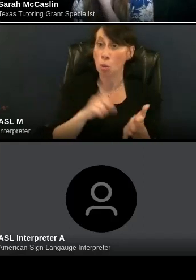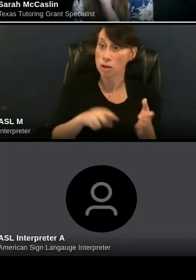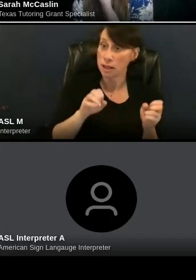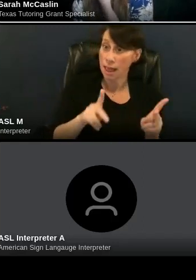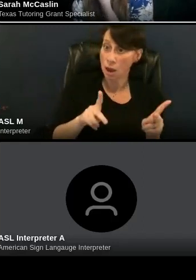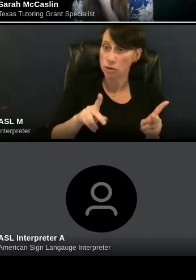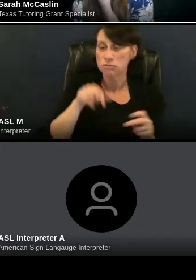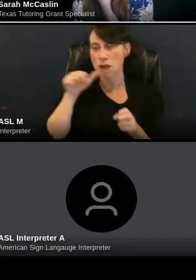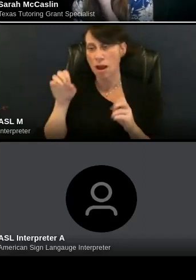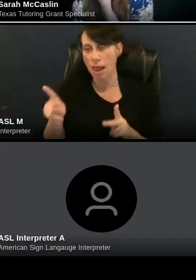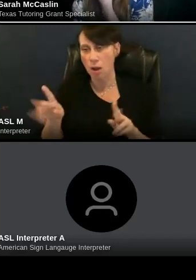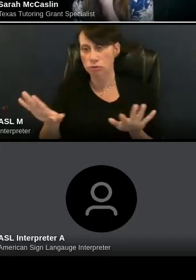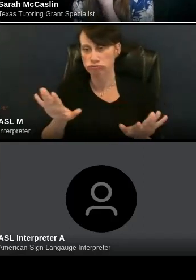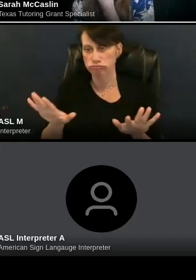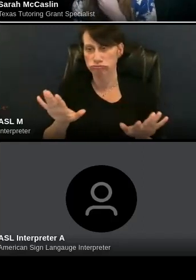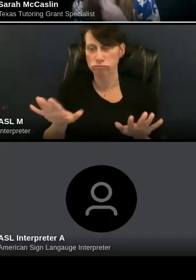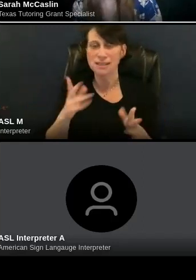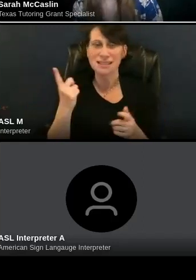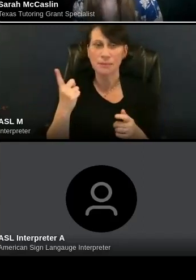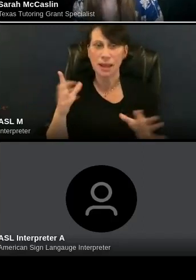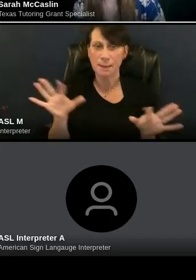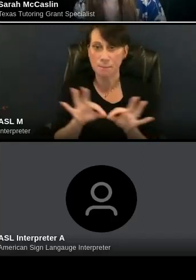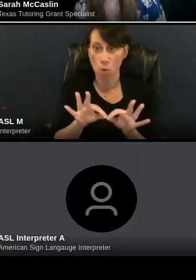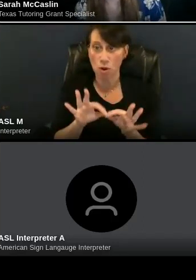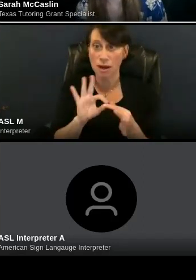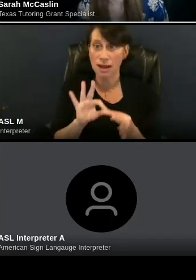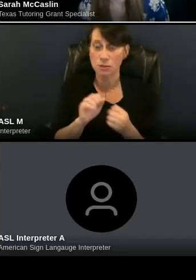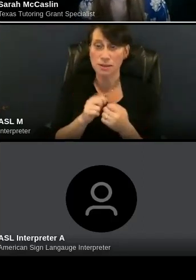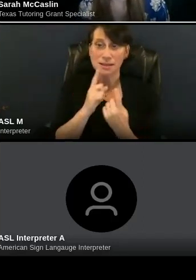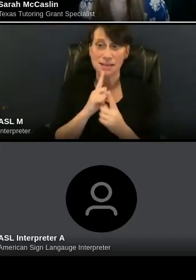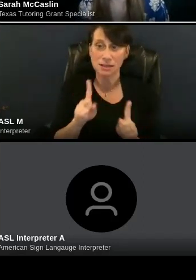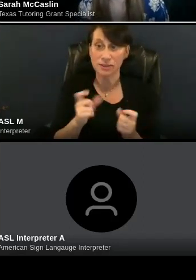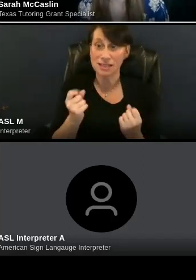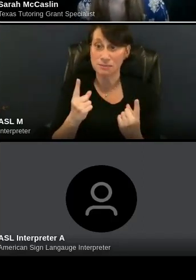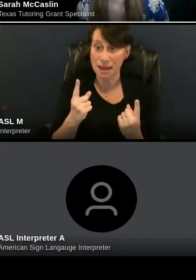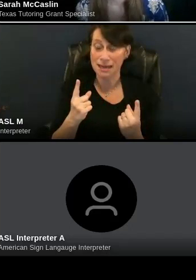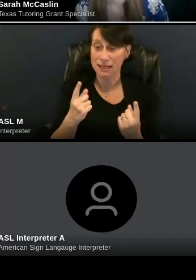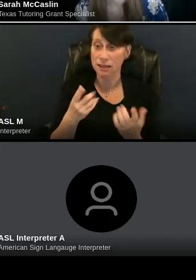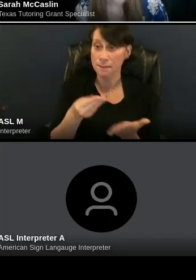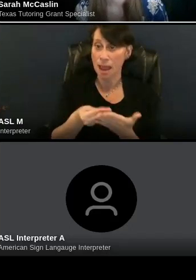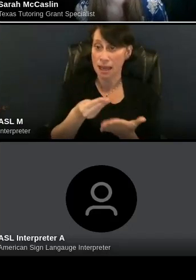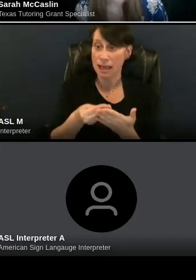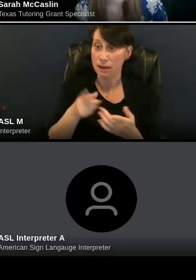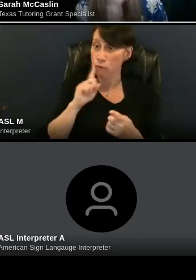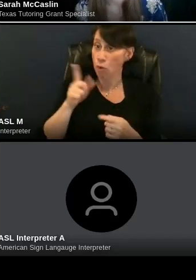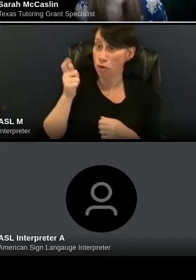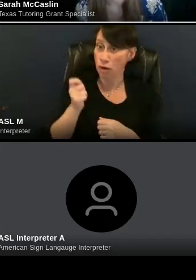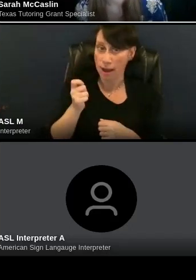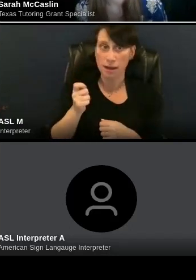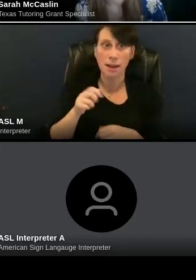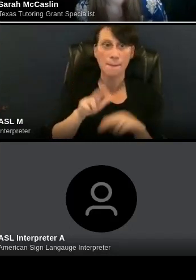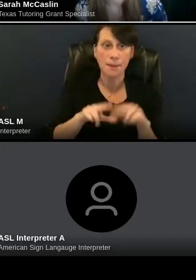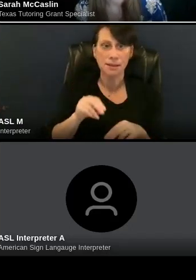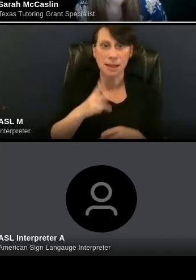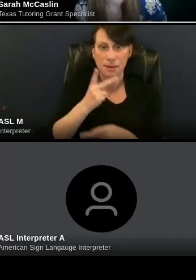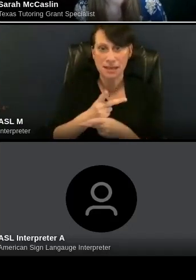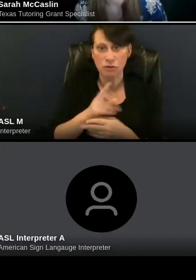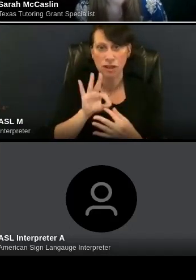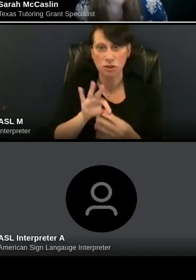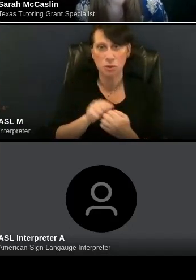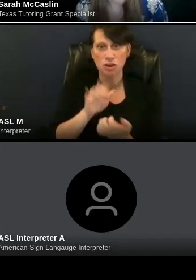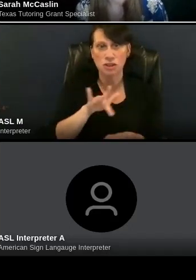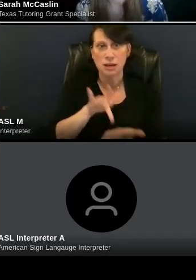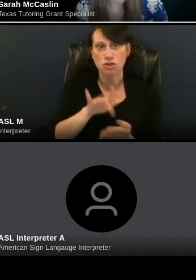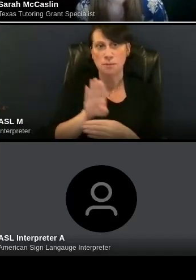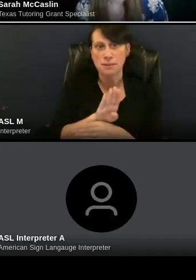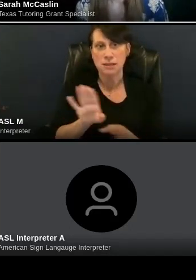something really, really important when it comes to successfully spending down a grant is to build and maintain relationships with your